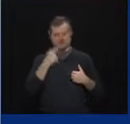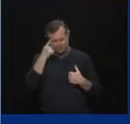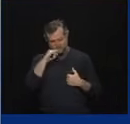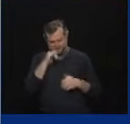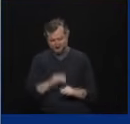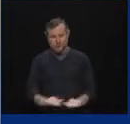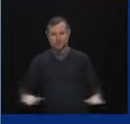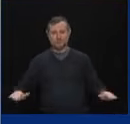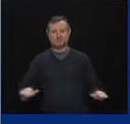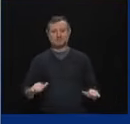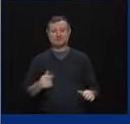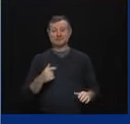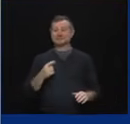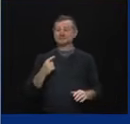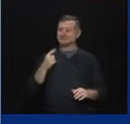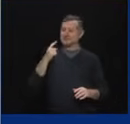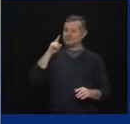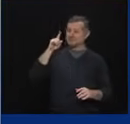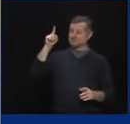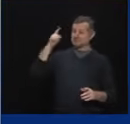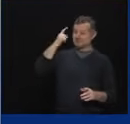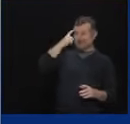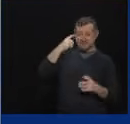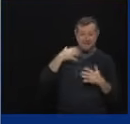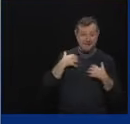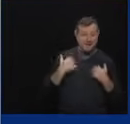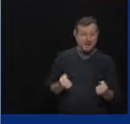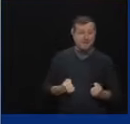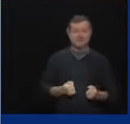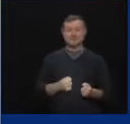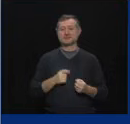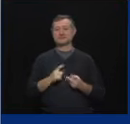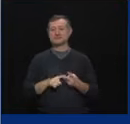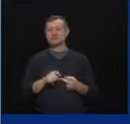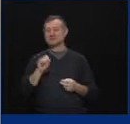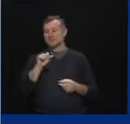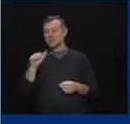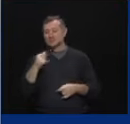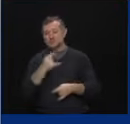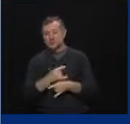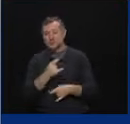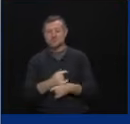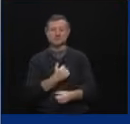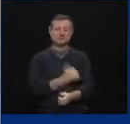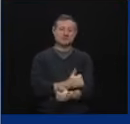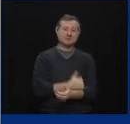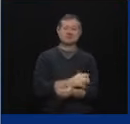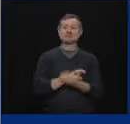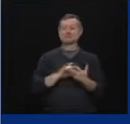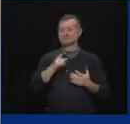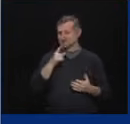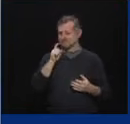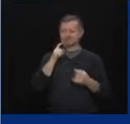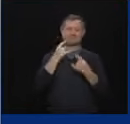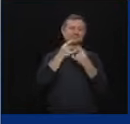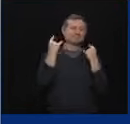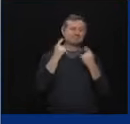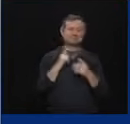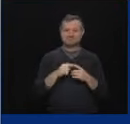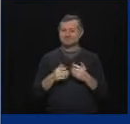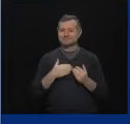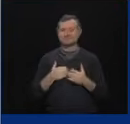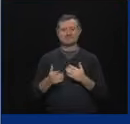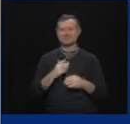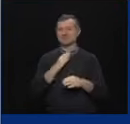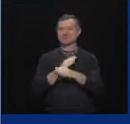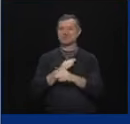mental health facilities, residential substance abuse facilities, are all wearing their masks so we can protect